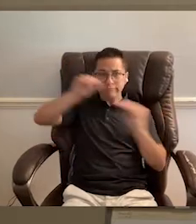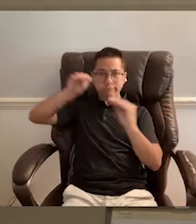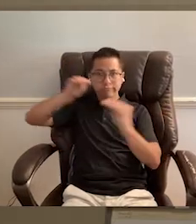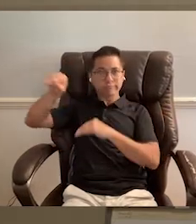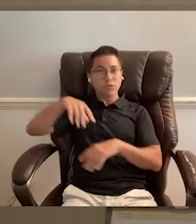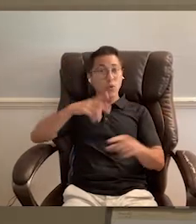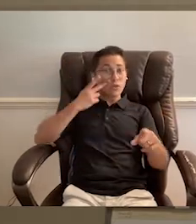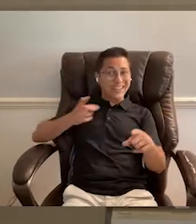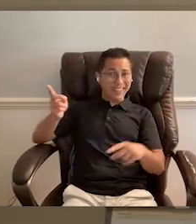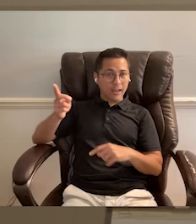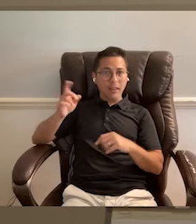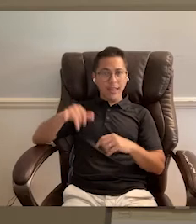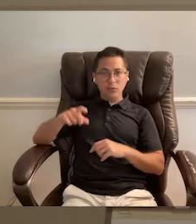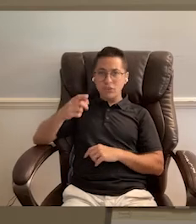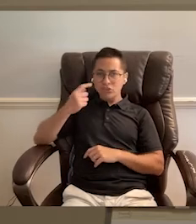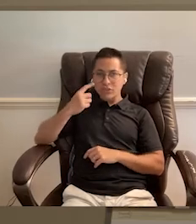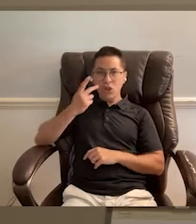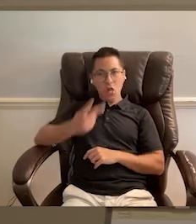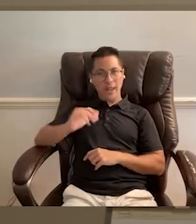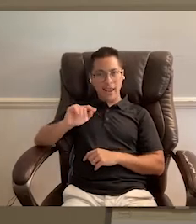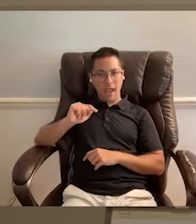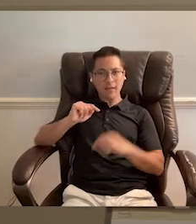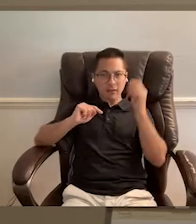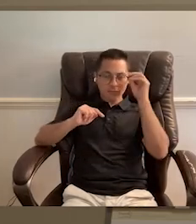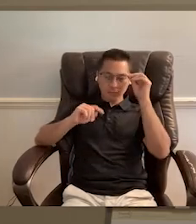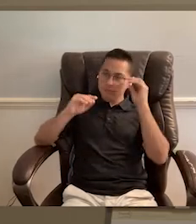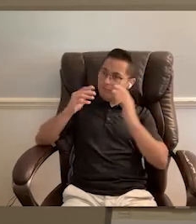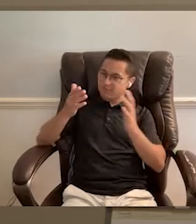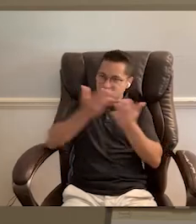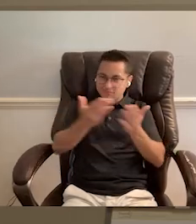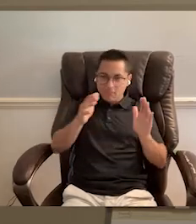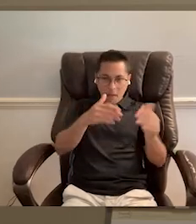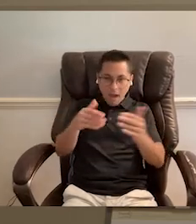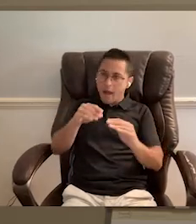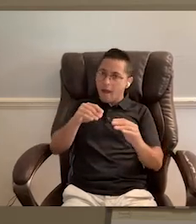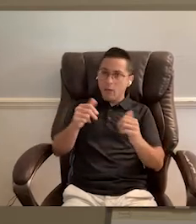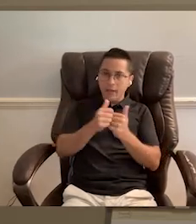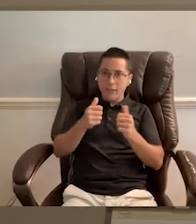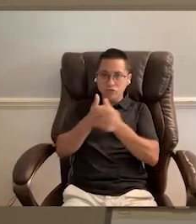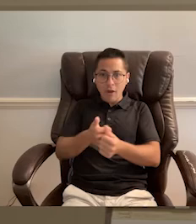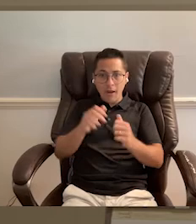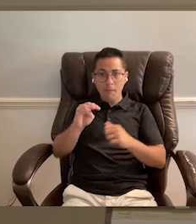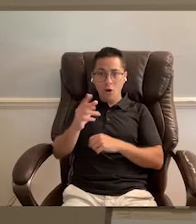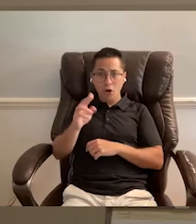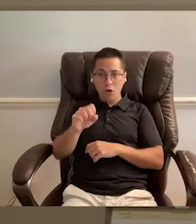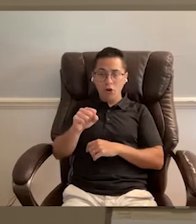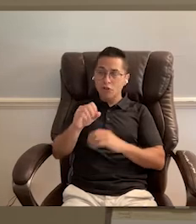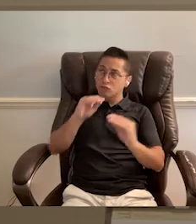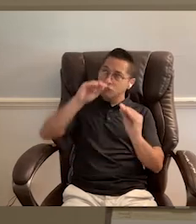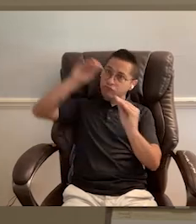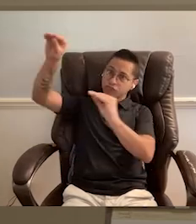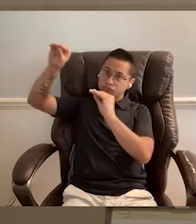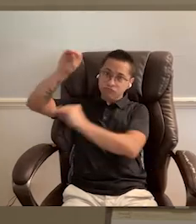to reduce the spatial comprehension needed. The user tries to fit the virtual boxes into the back of a truck according to their